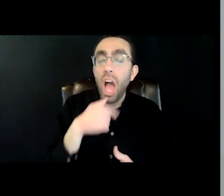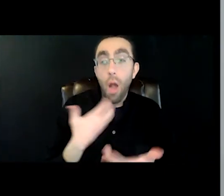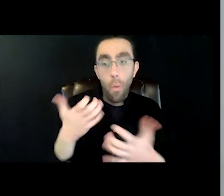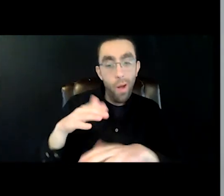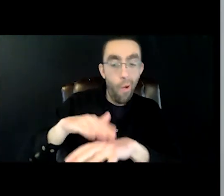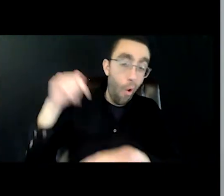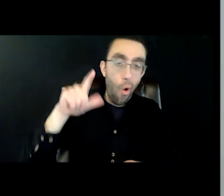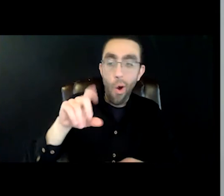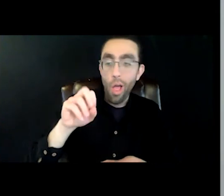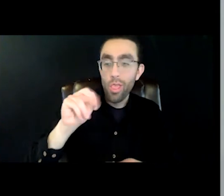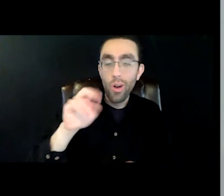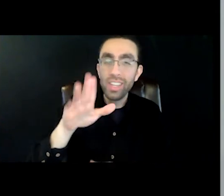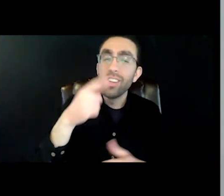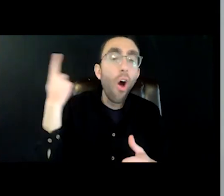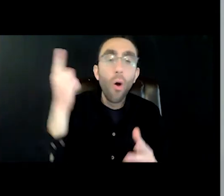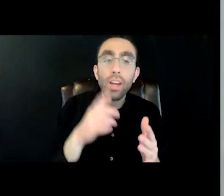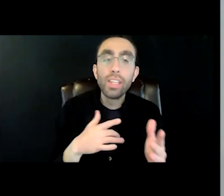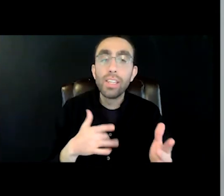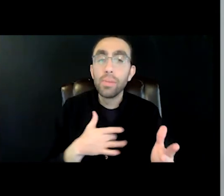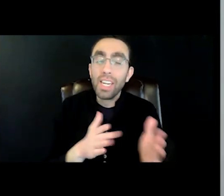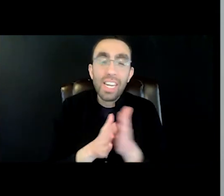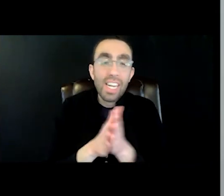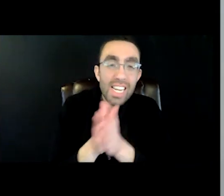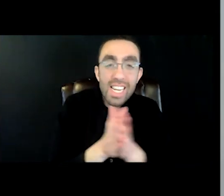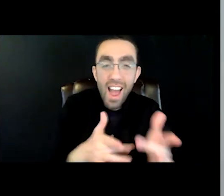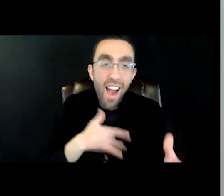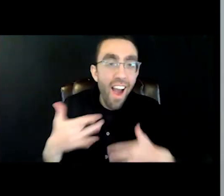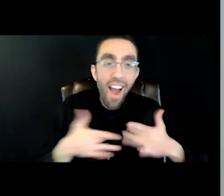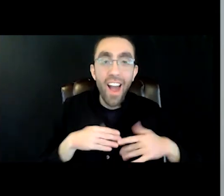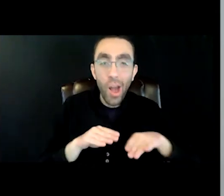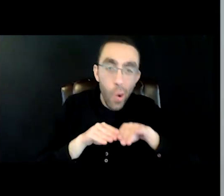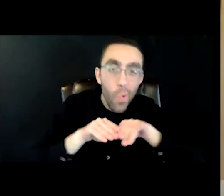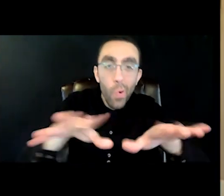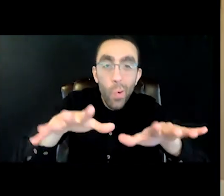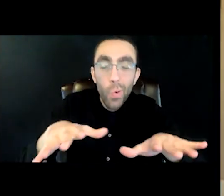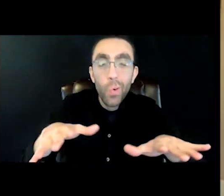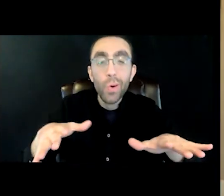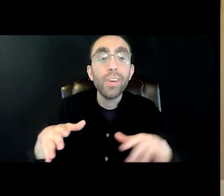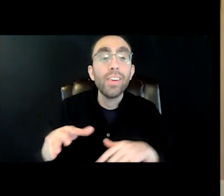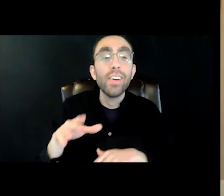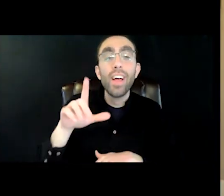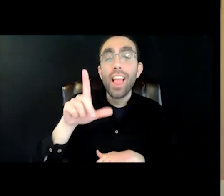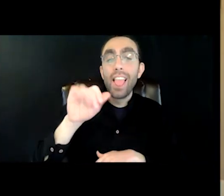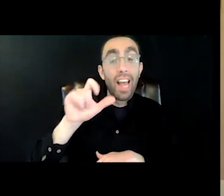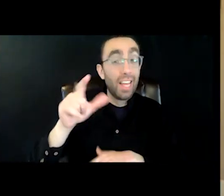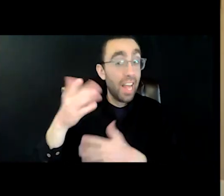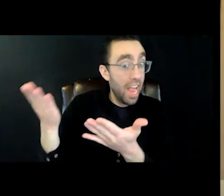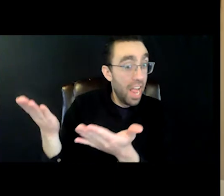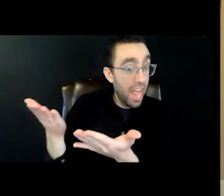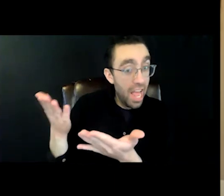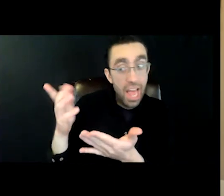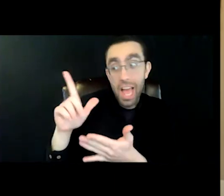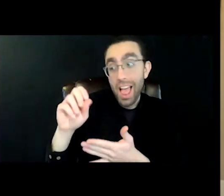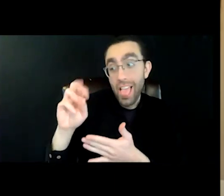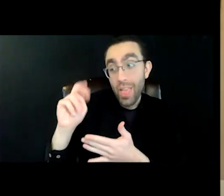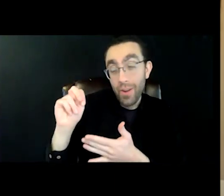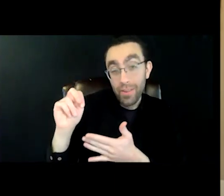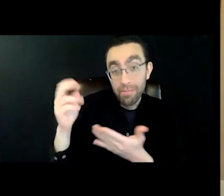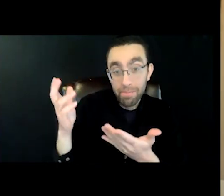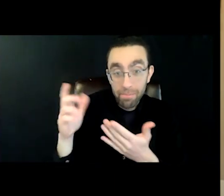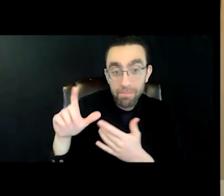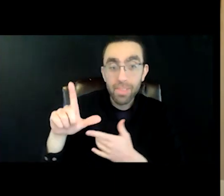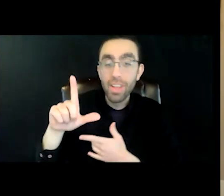that passion. So I'm gonna call out Loren to go first, if you don't mind. That call in. Ooh.